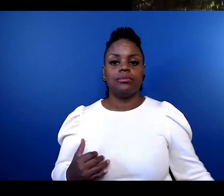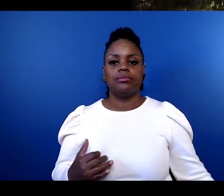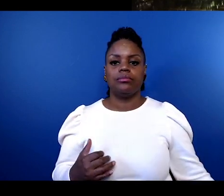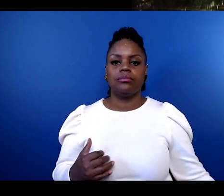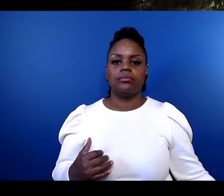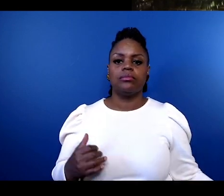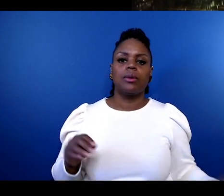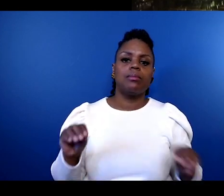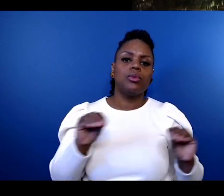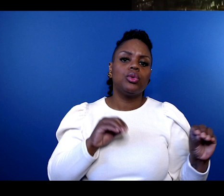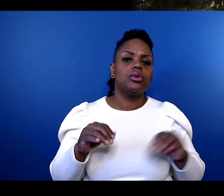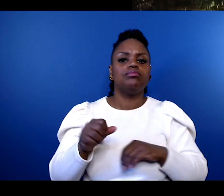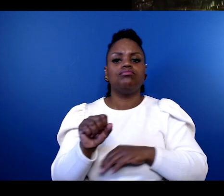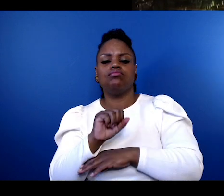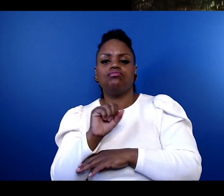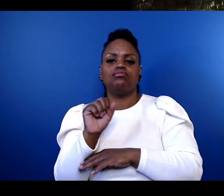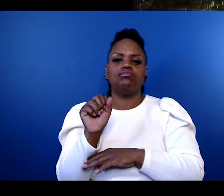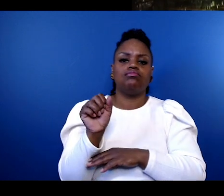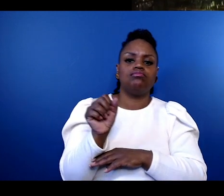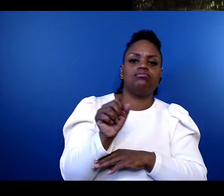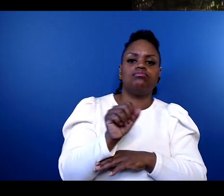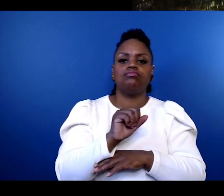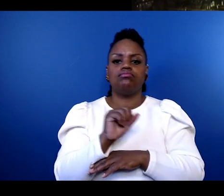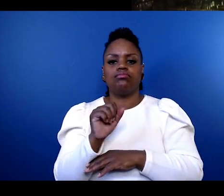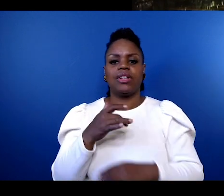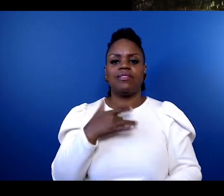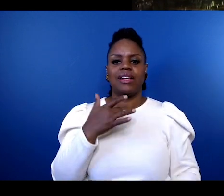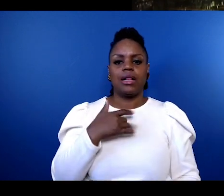If the knees stay bent a little bit, that's fine.